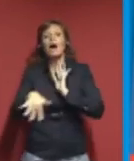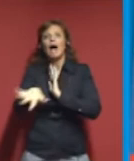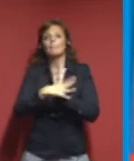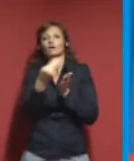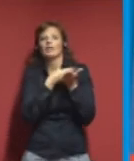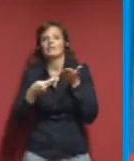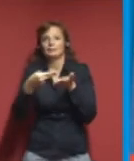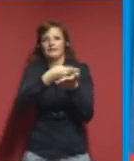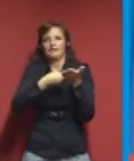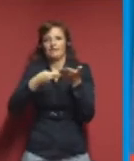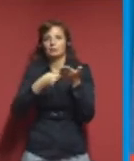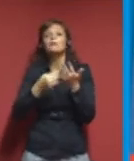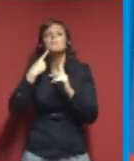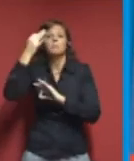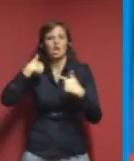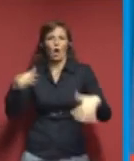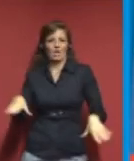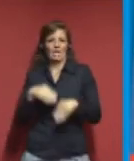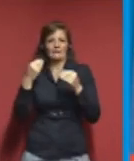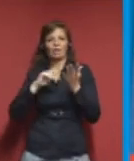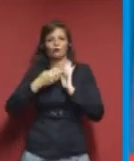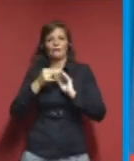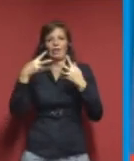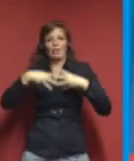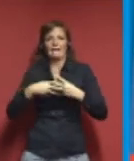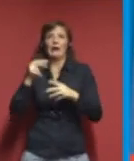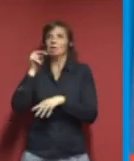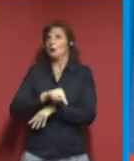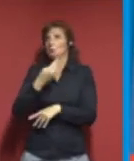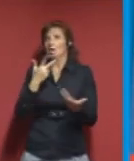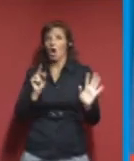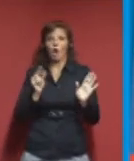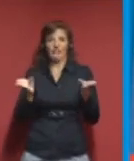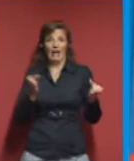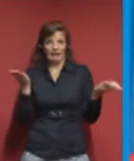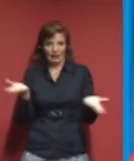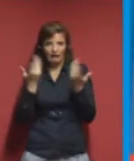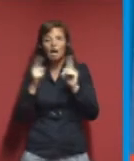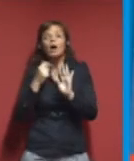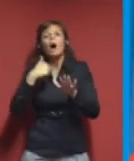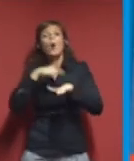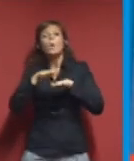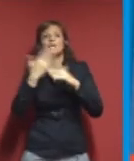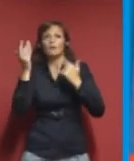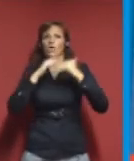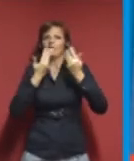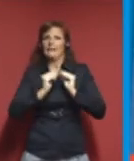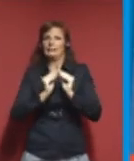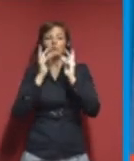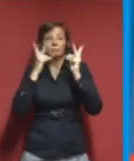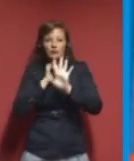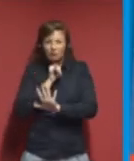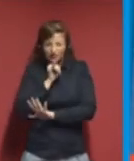as a mechanical engineer in the 80s, I was designing disk drives, and I was using a system that was super expensive to just do these simple